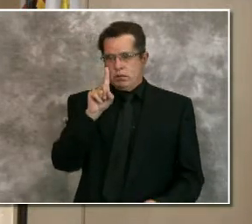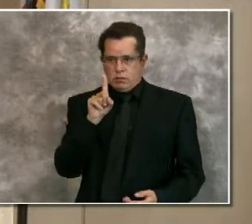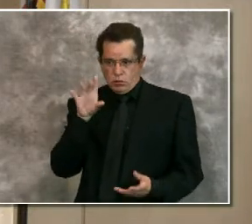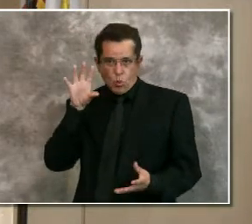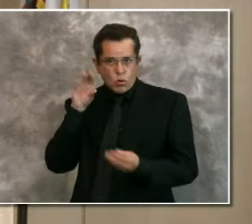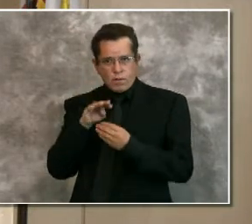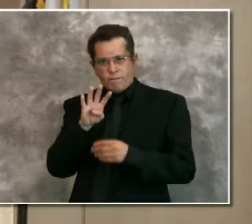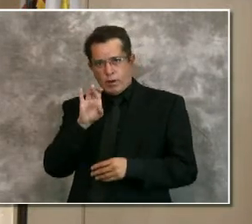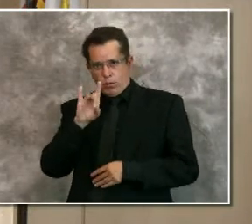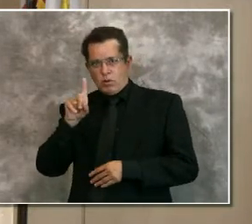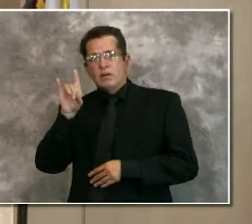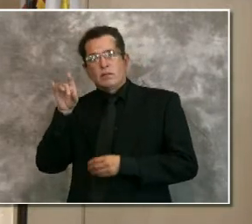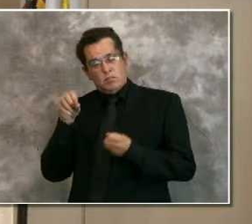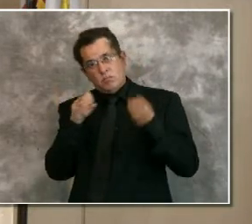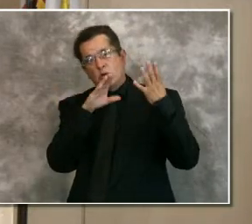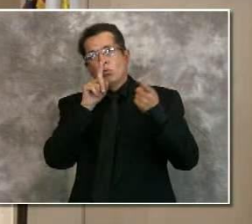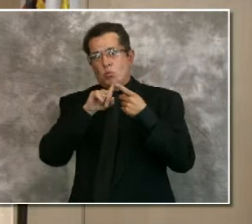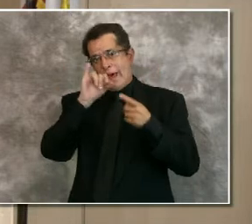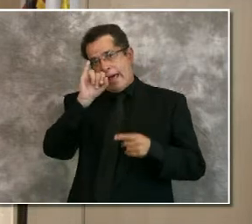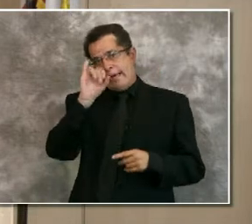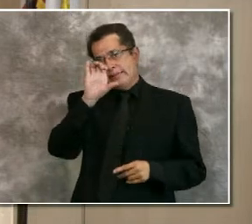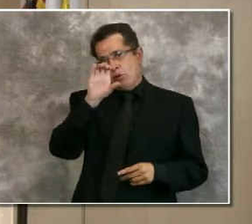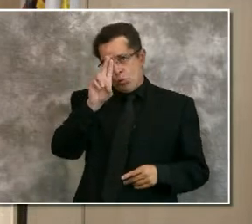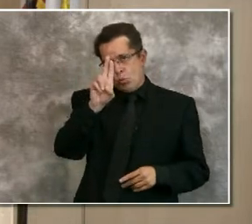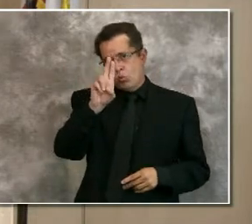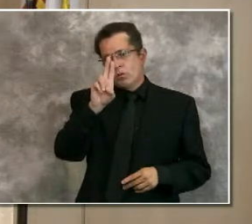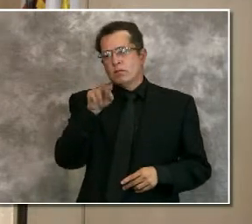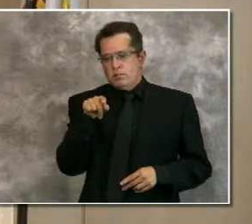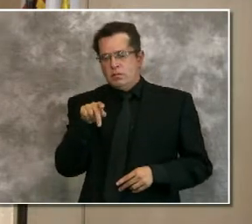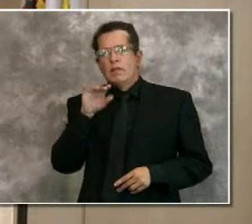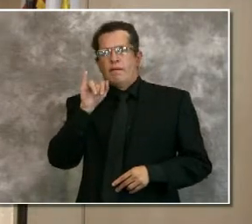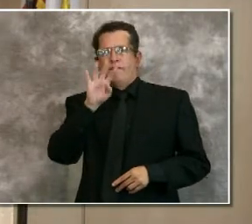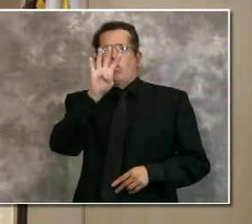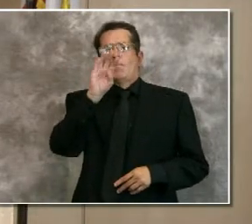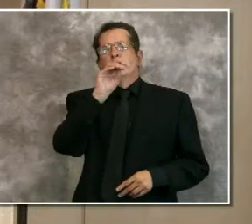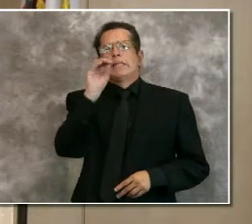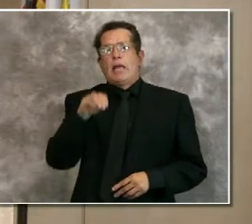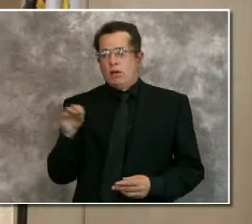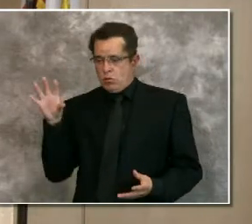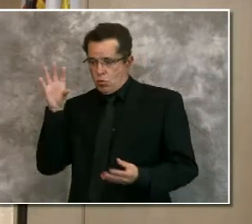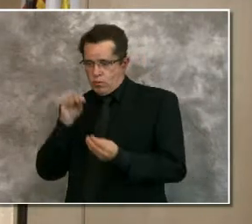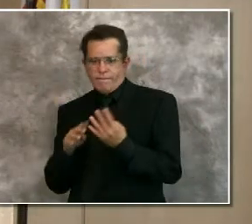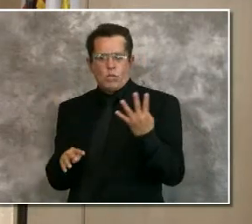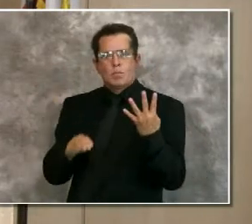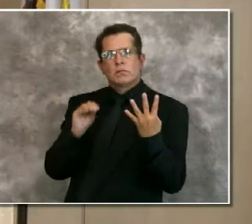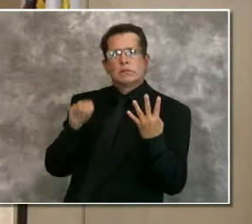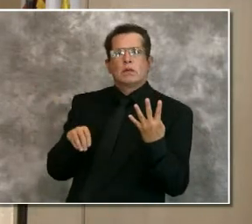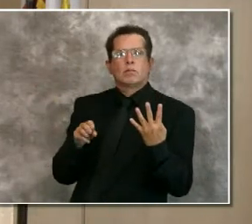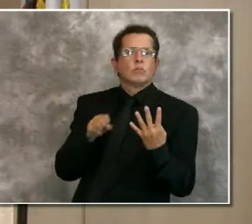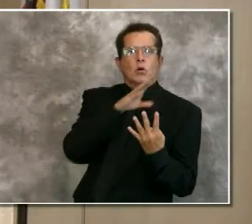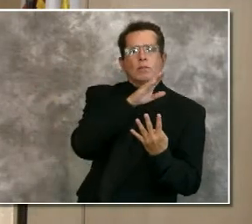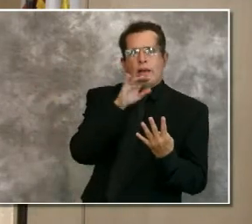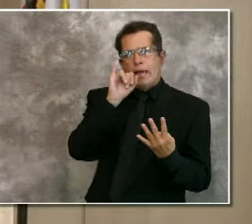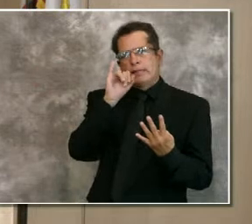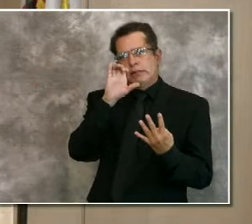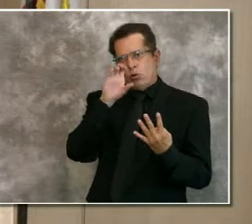of cases have been admitted to the ICU, and this number is 4% of the total number of cases and 27% of the total